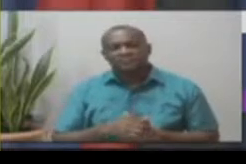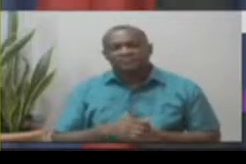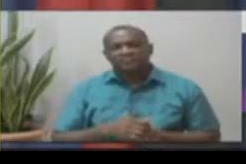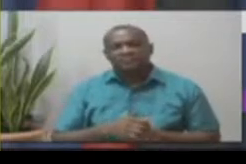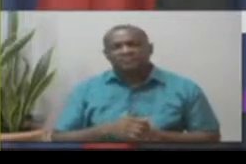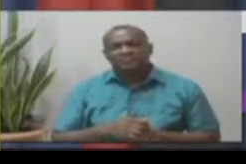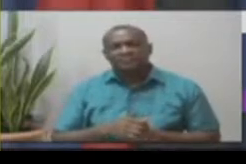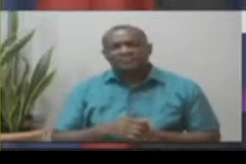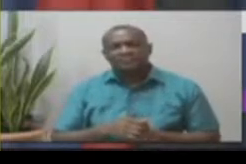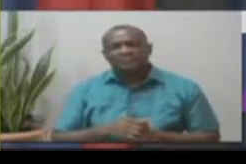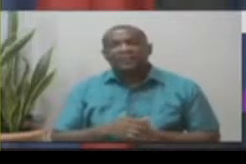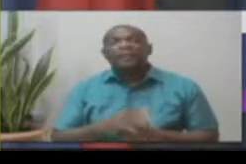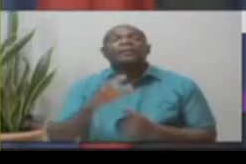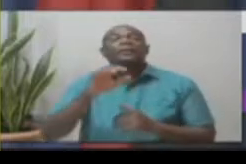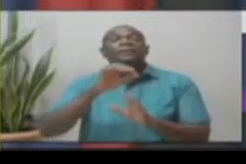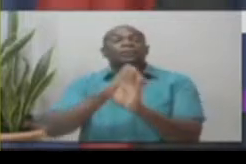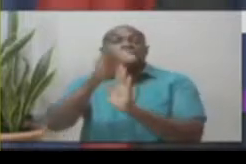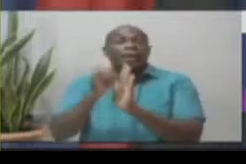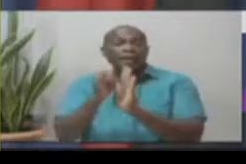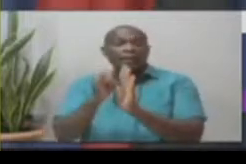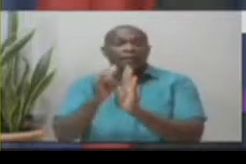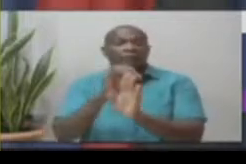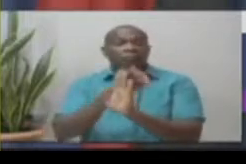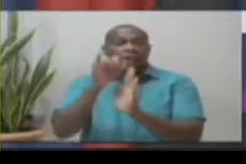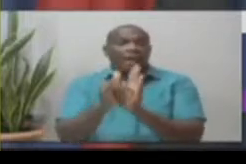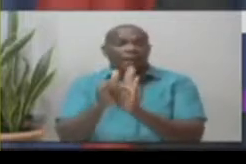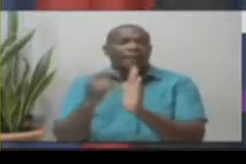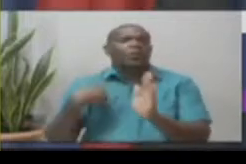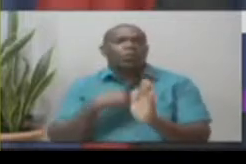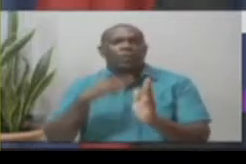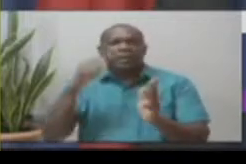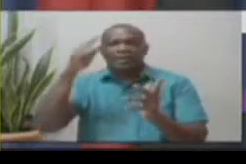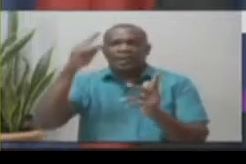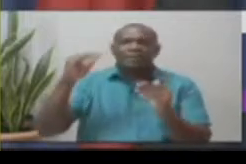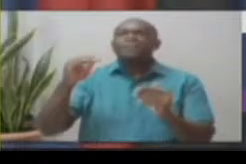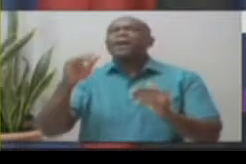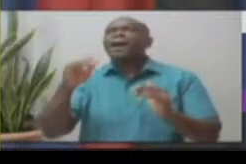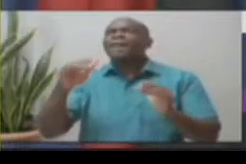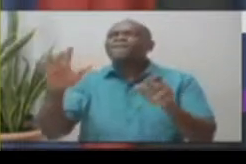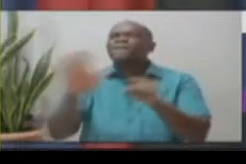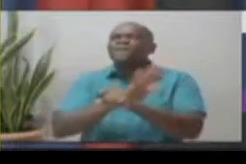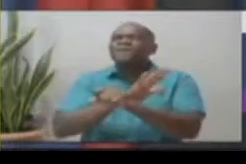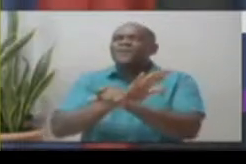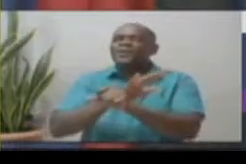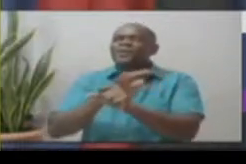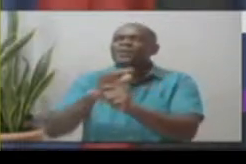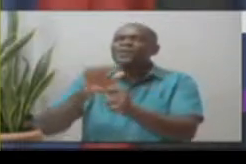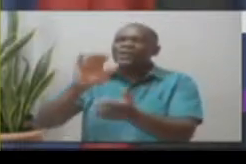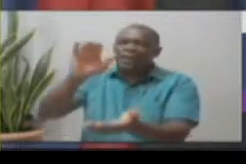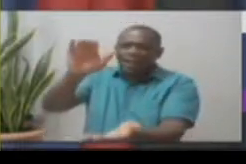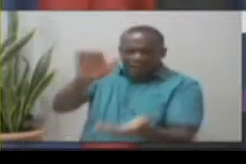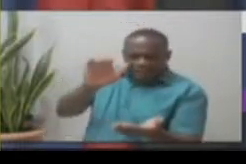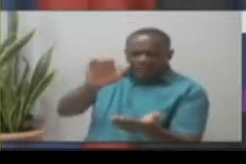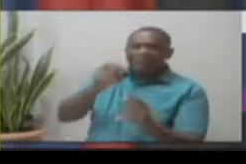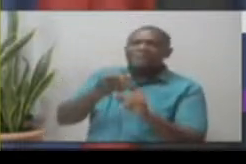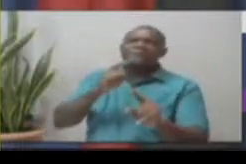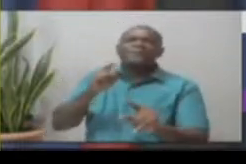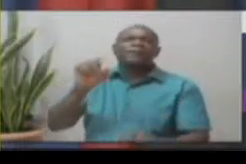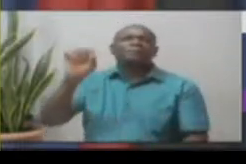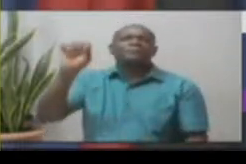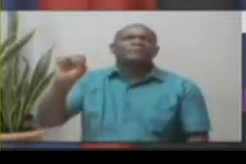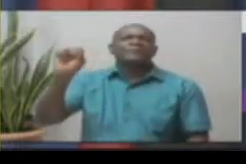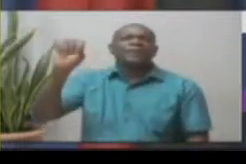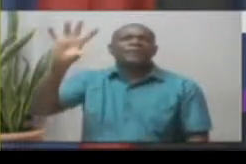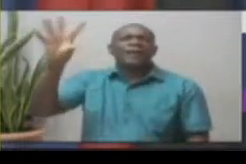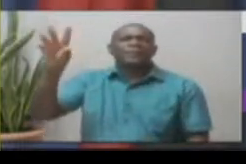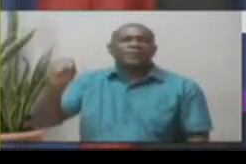or first shipment from Africa, of some additional vaccines, which could put us up close to the figure that we have been working